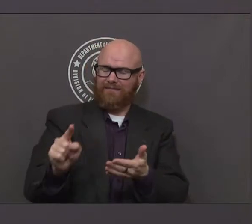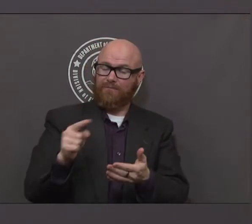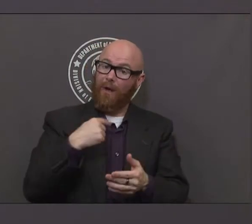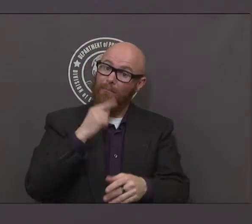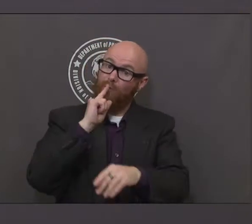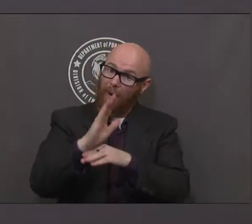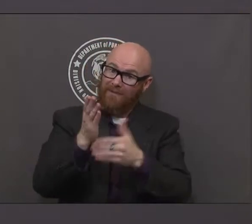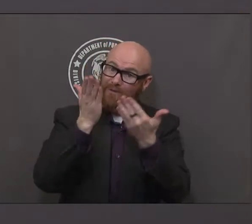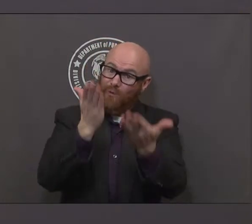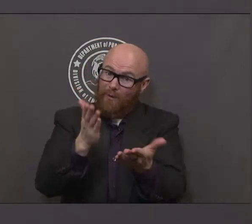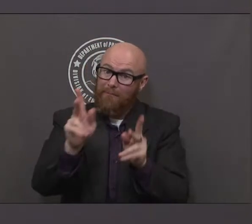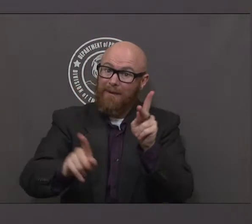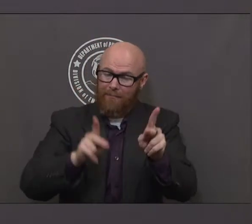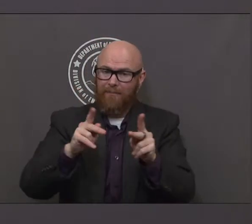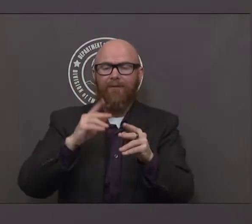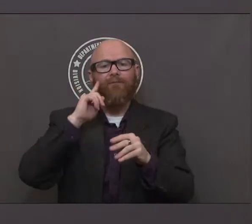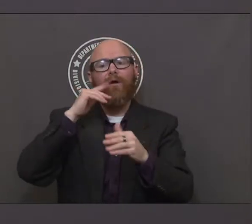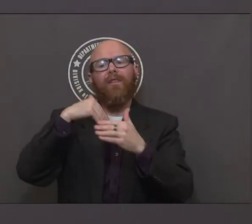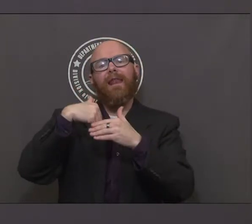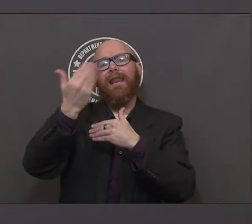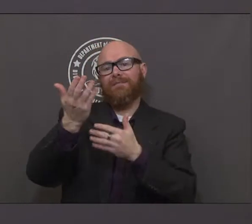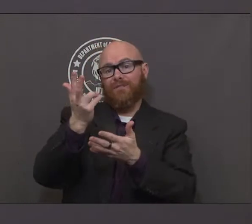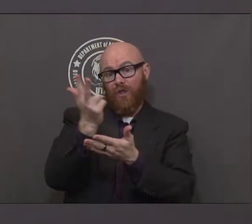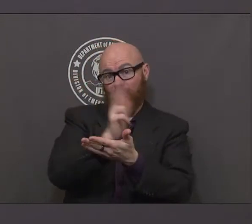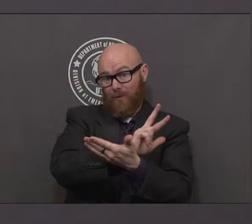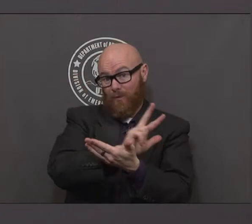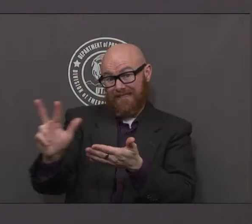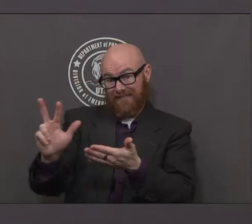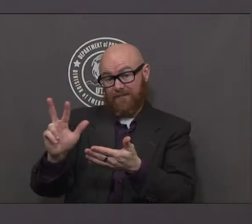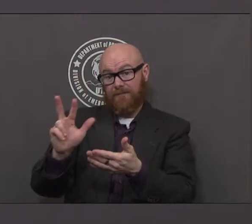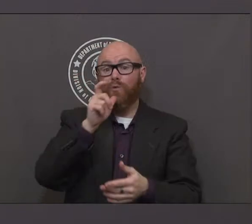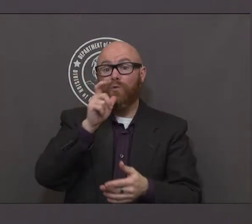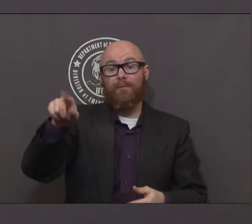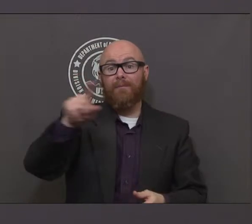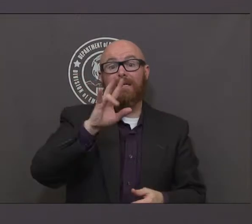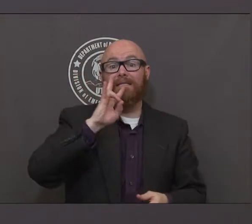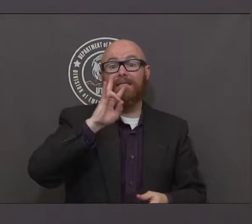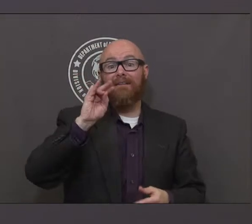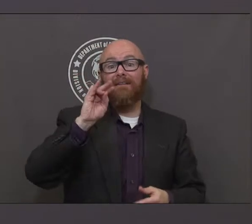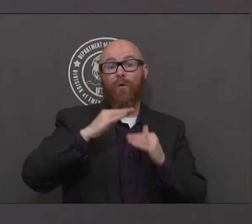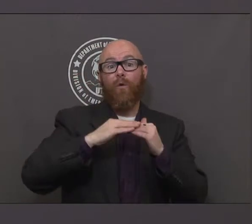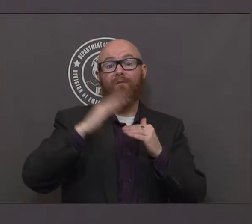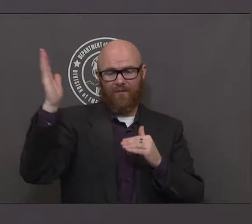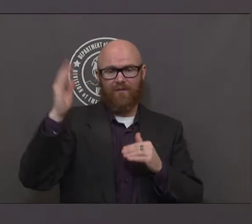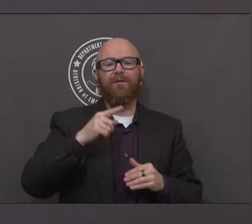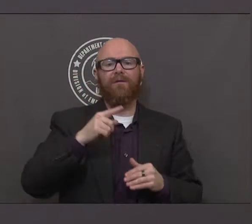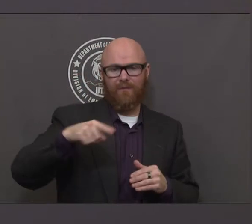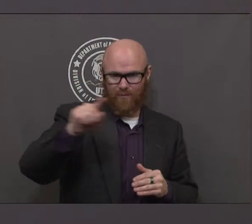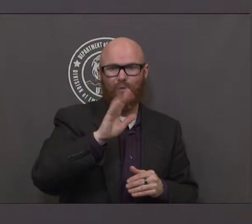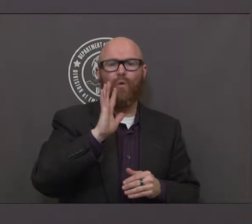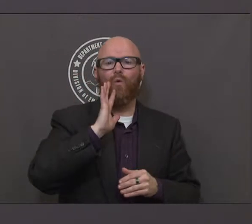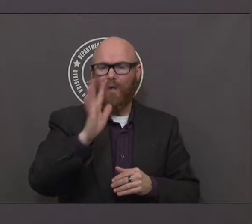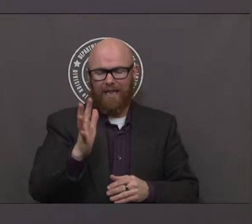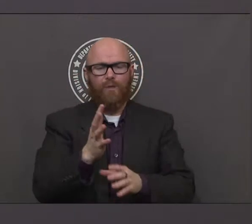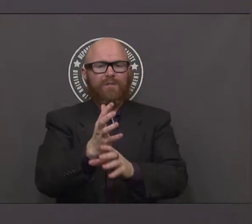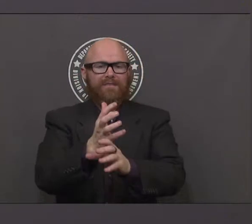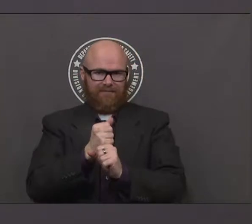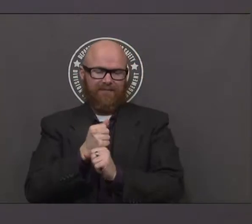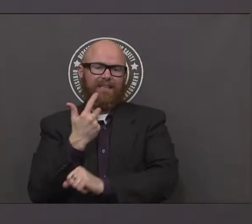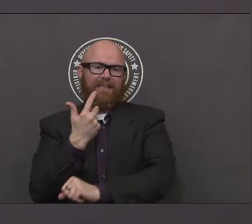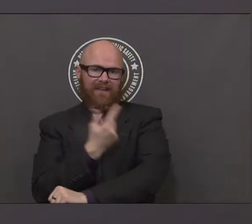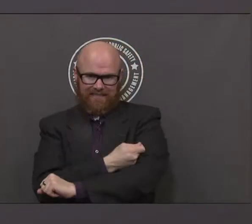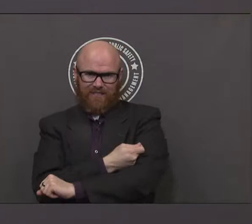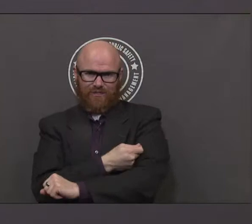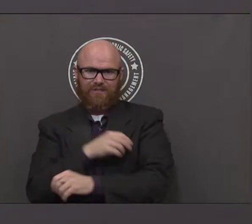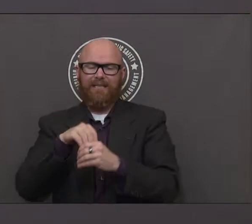that, again, over the next 3 weeks, especially for those 70 and older who are still our number one priority right now, that as